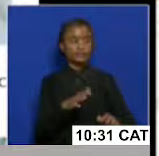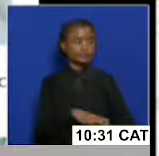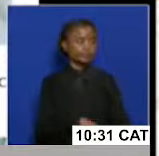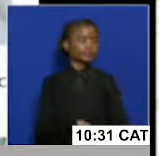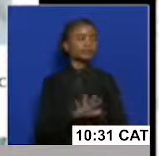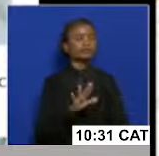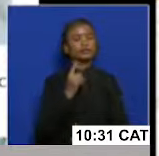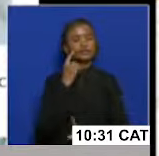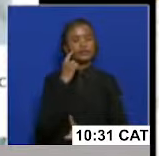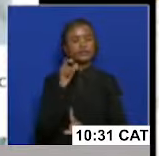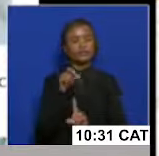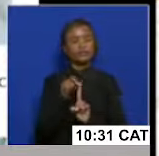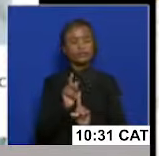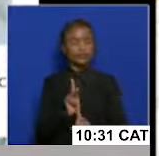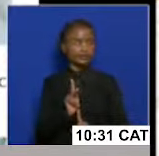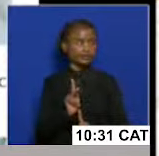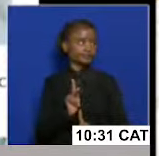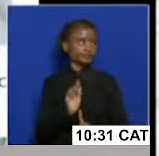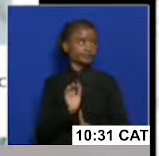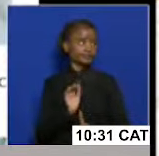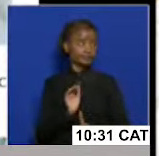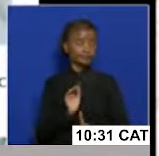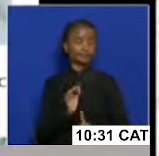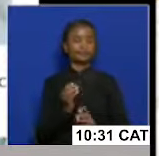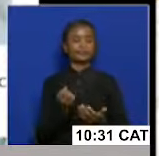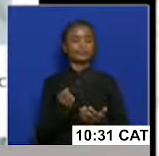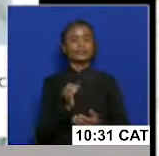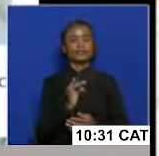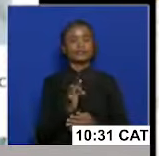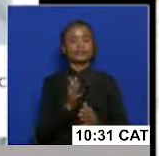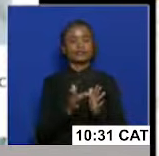you go to page 3,